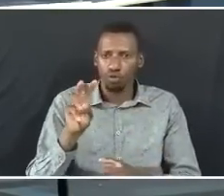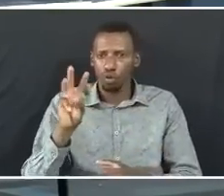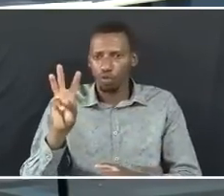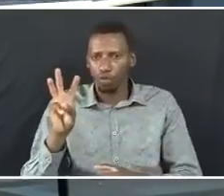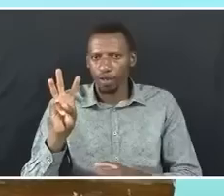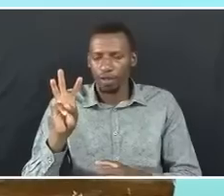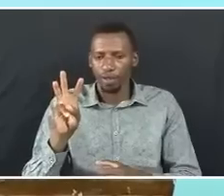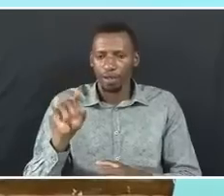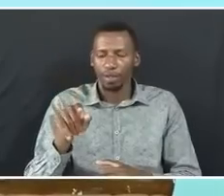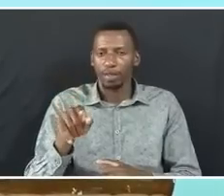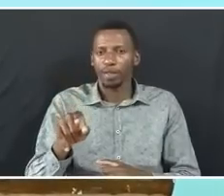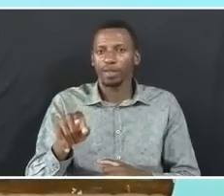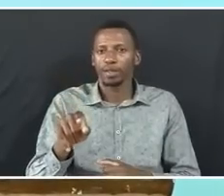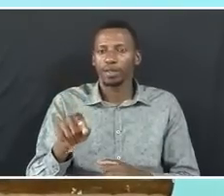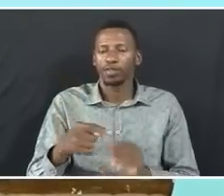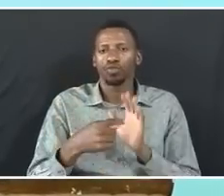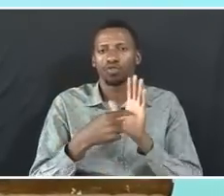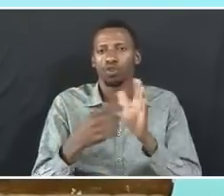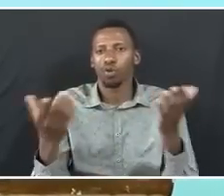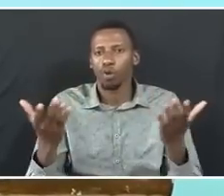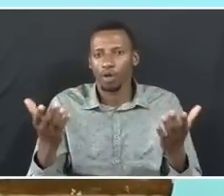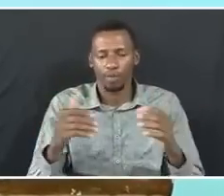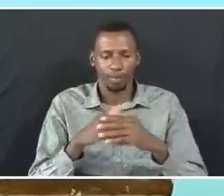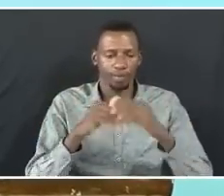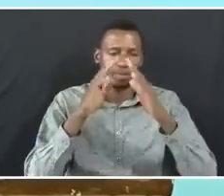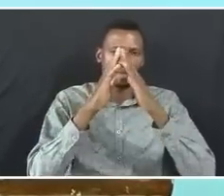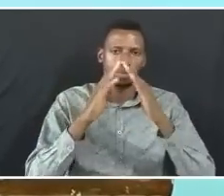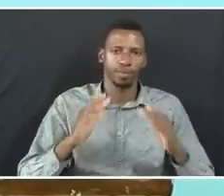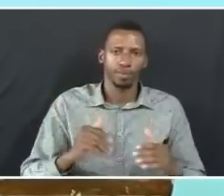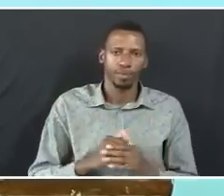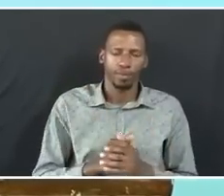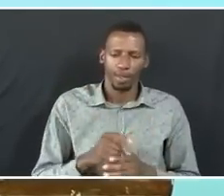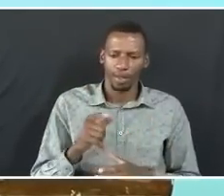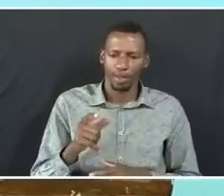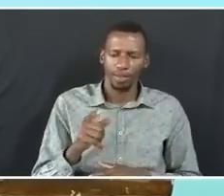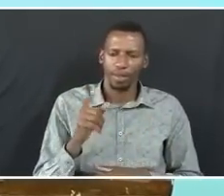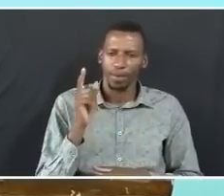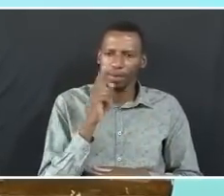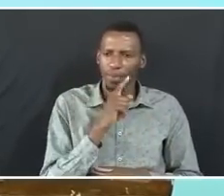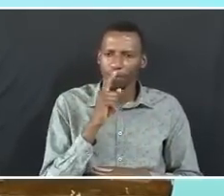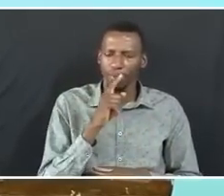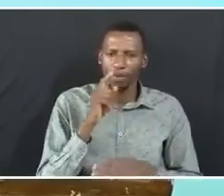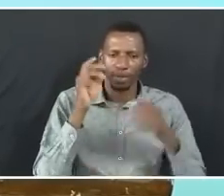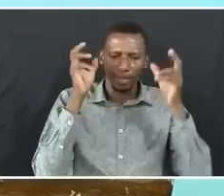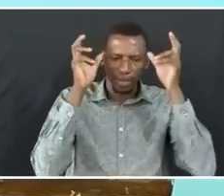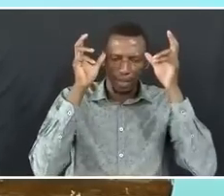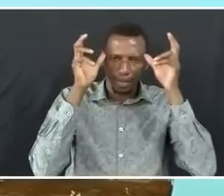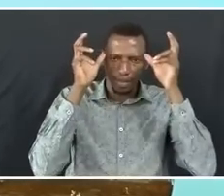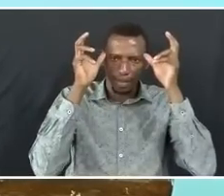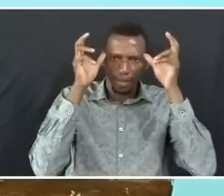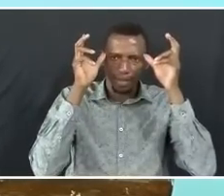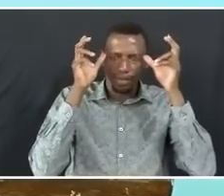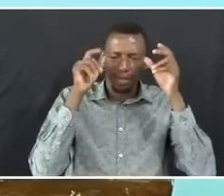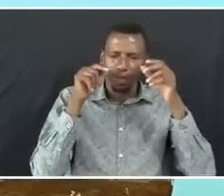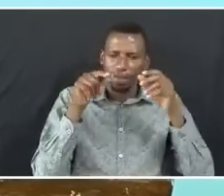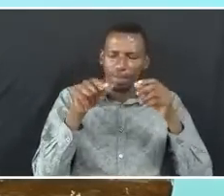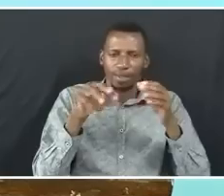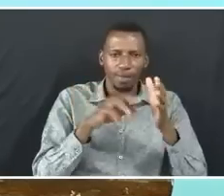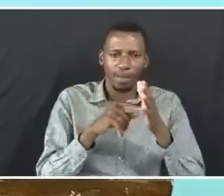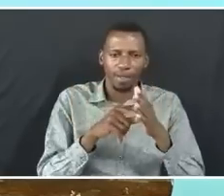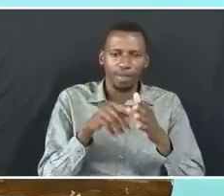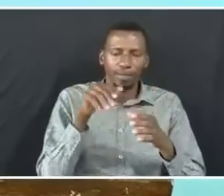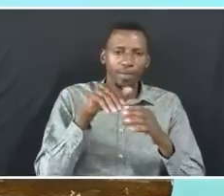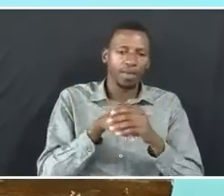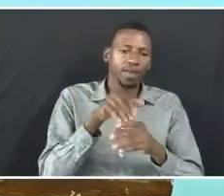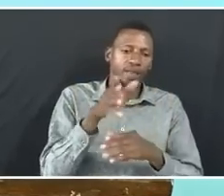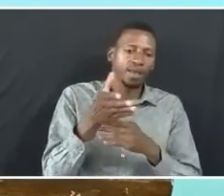manifest in the household. This terrible evil tends to dry up the springs of love,